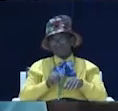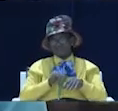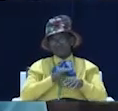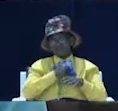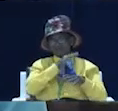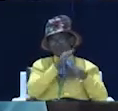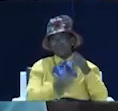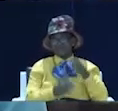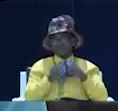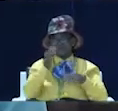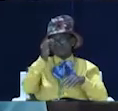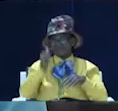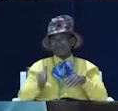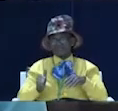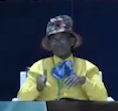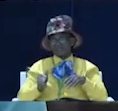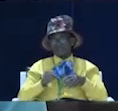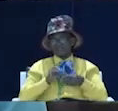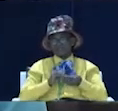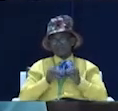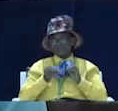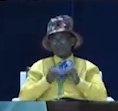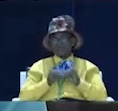Number three,